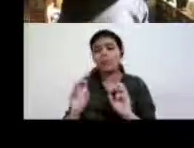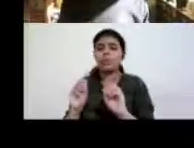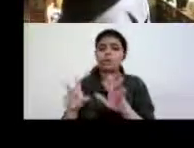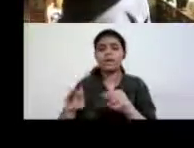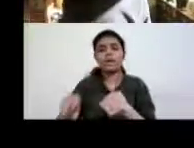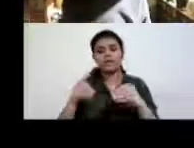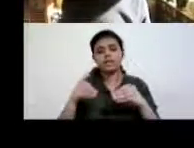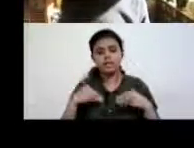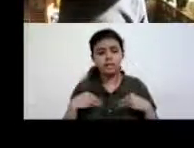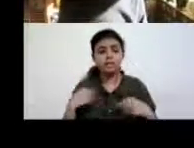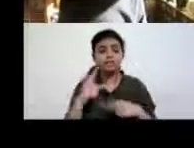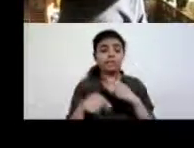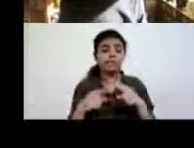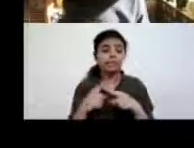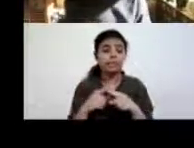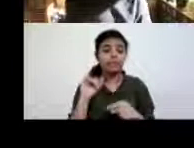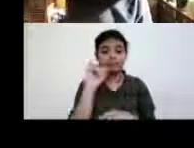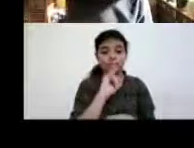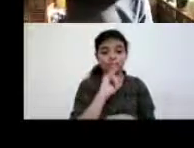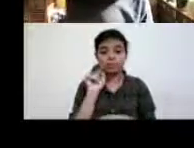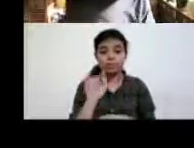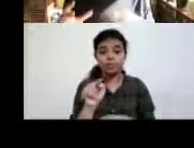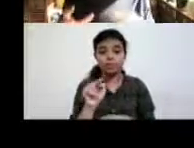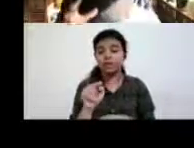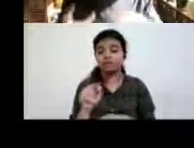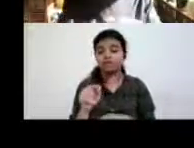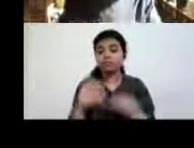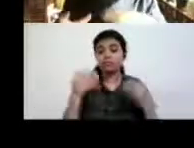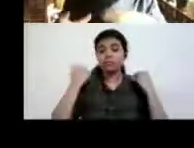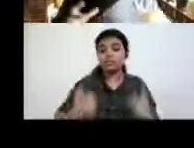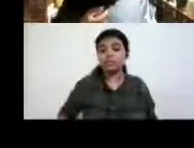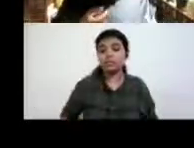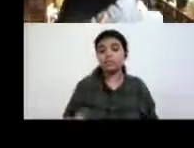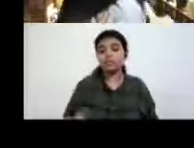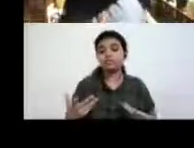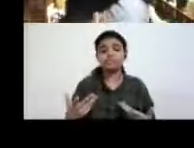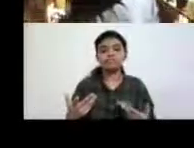size and space for the approach and use is right,